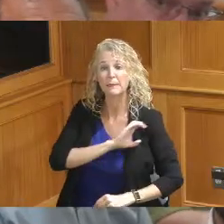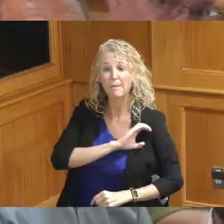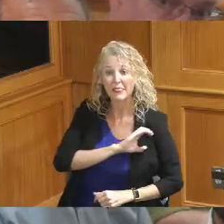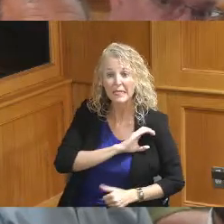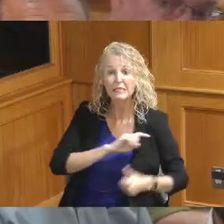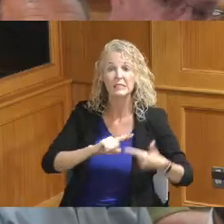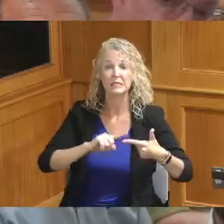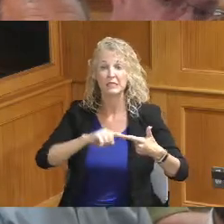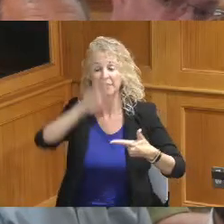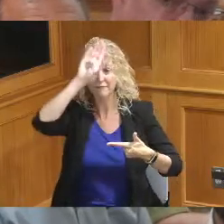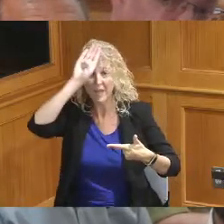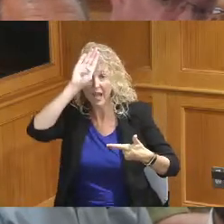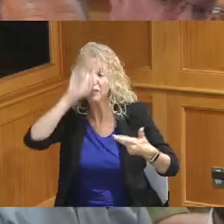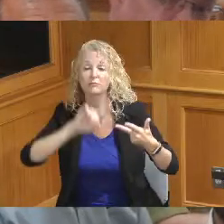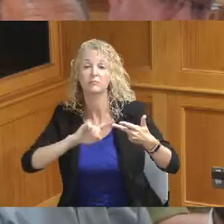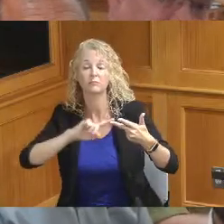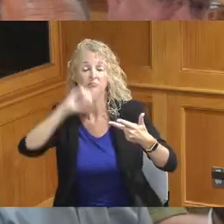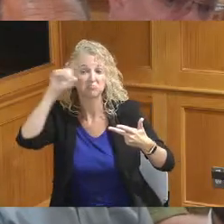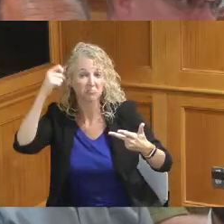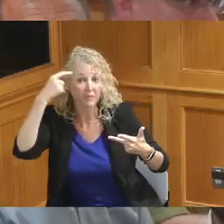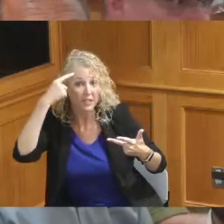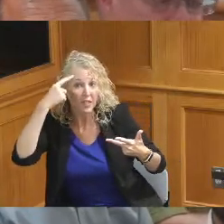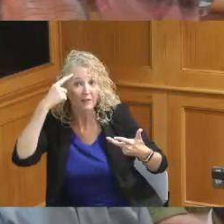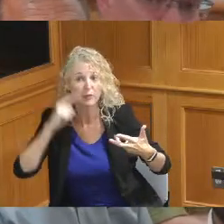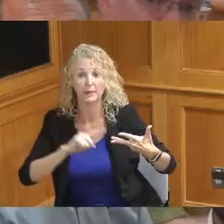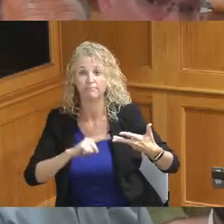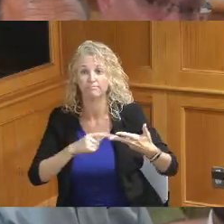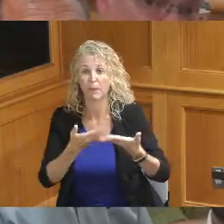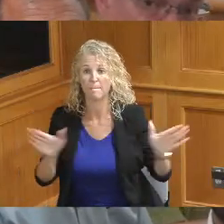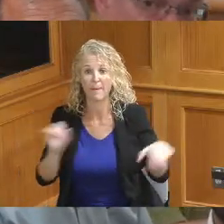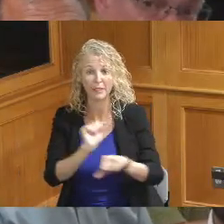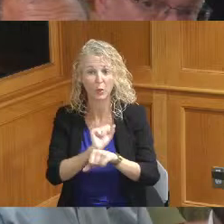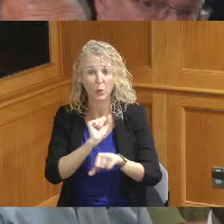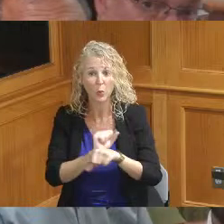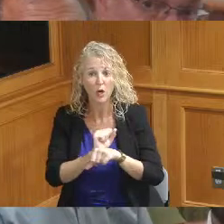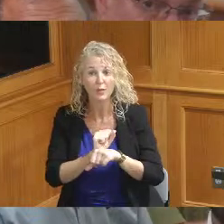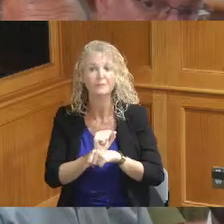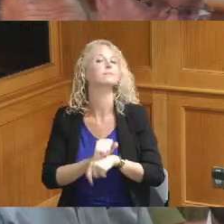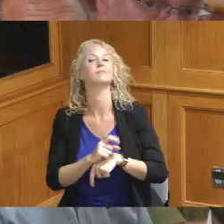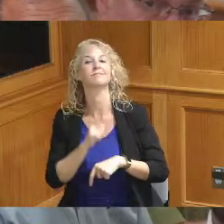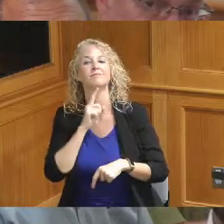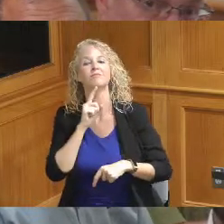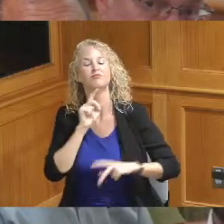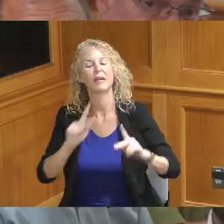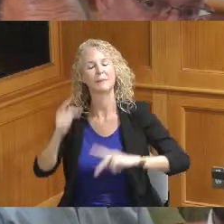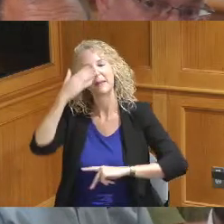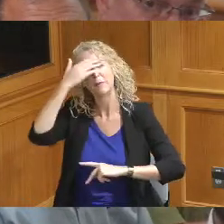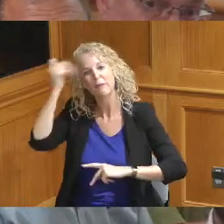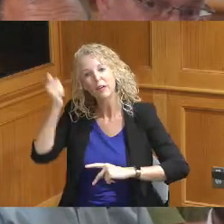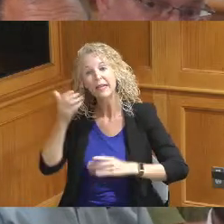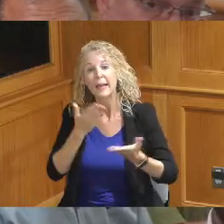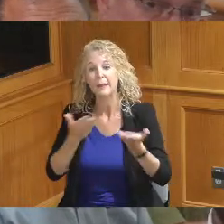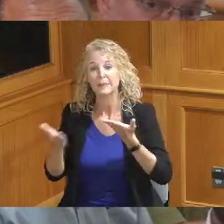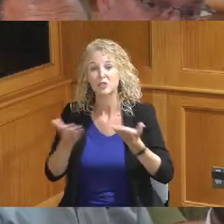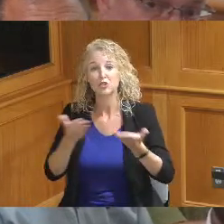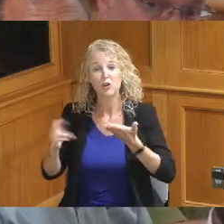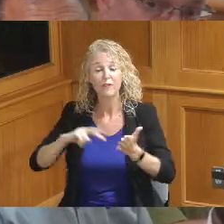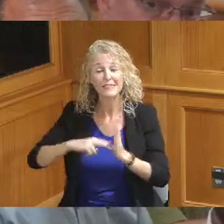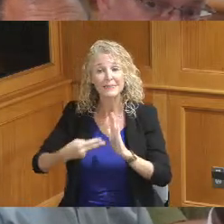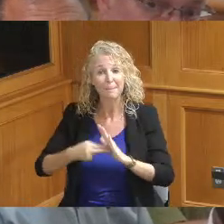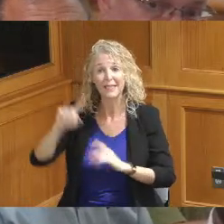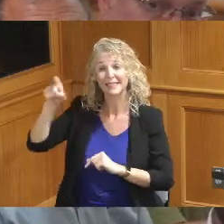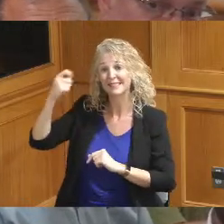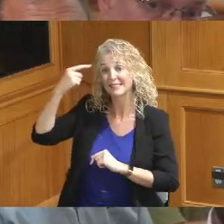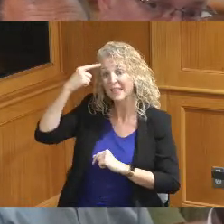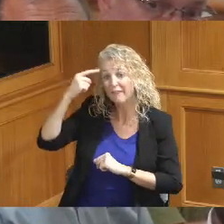fire? How about we talk about government? And how about we talk about public works? Because those are the two entities that always gets left out. So you think about government, especially